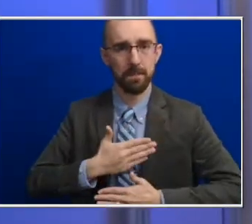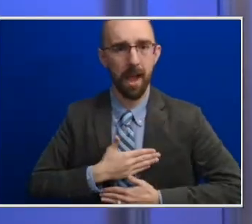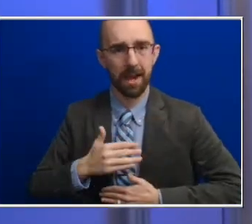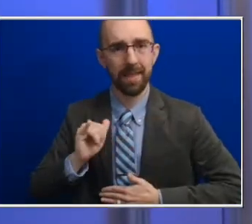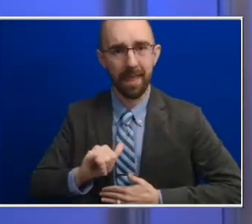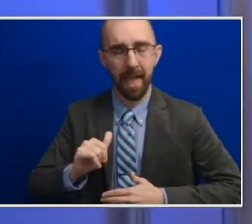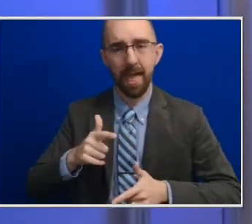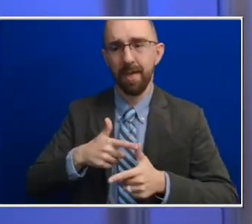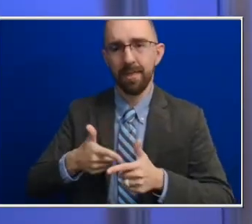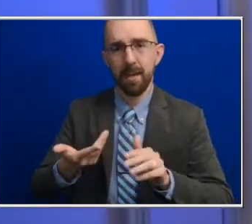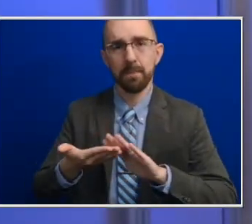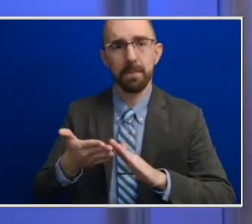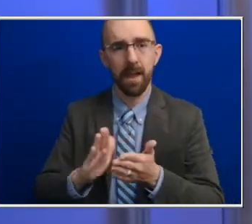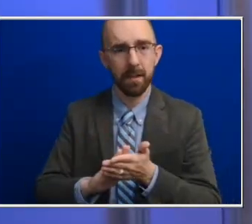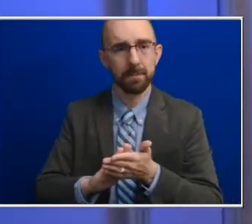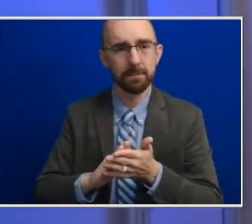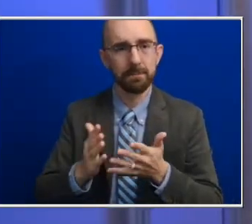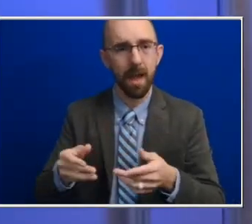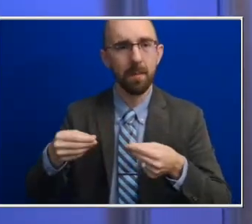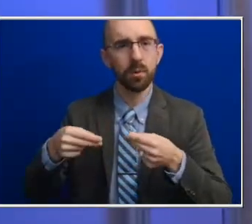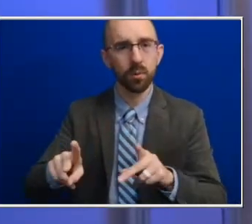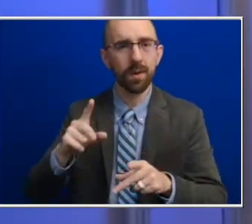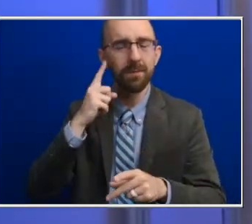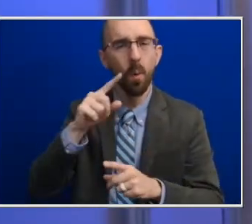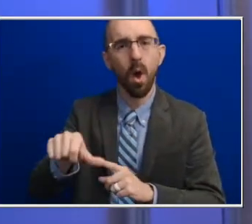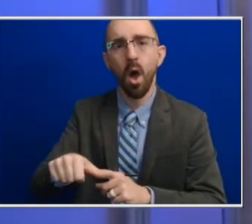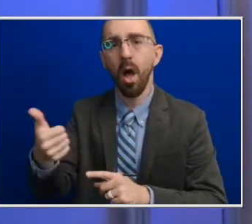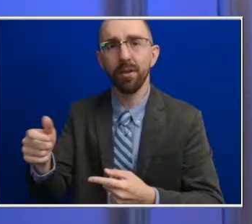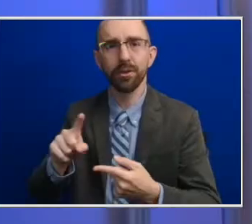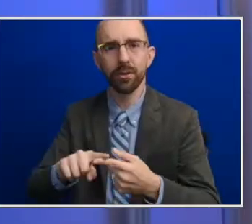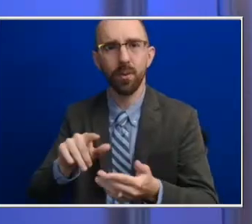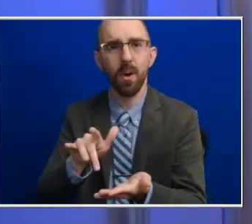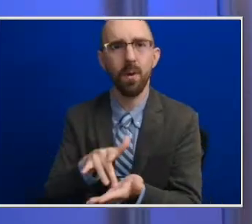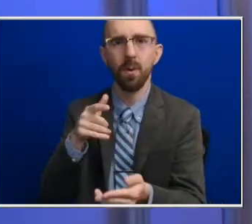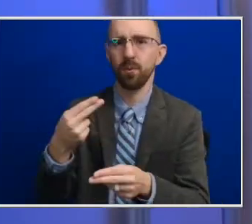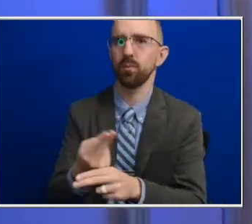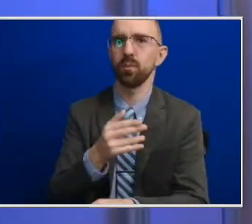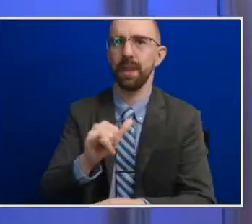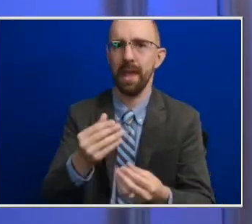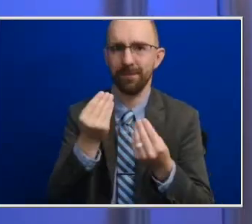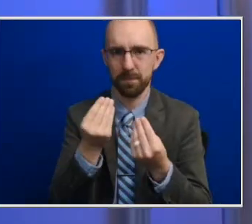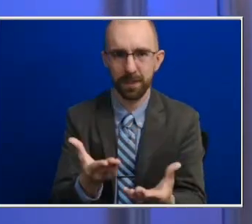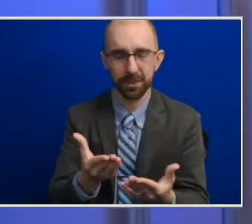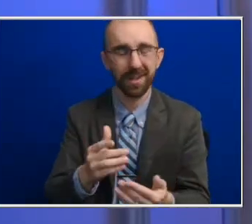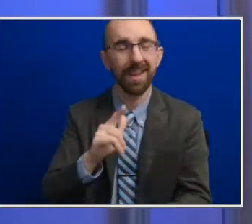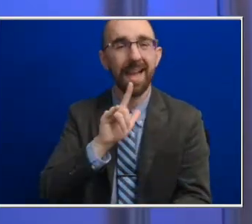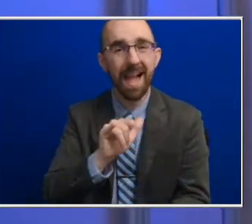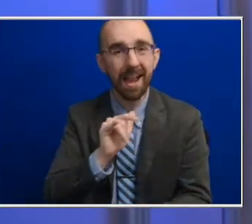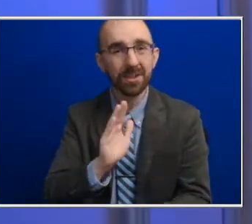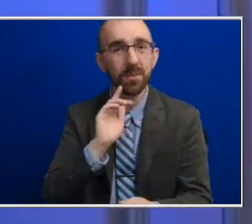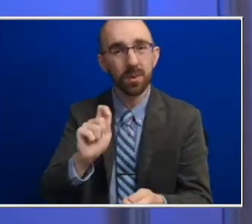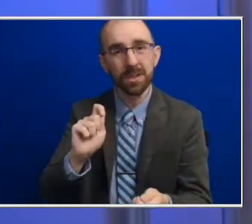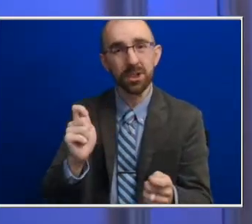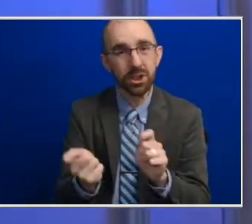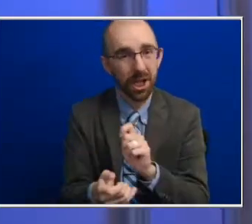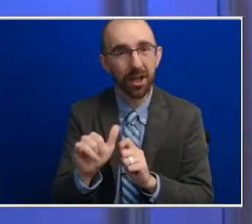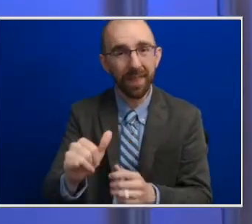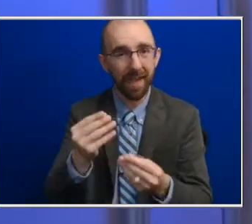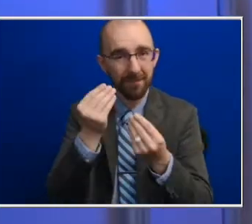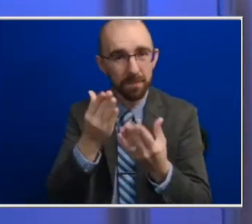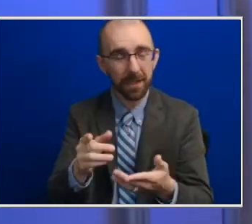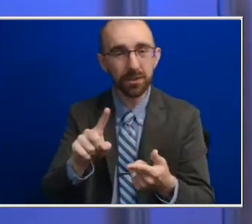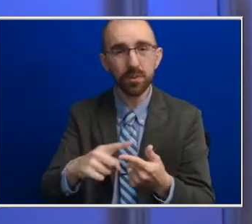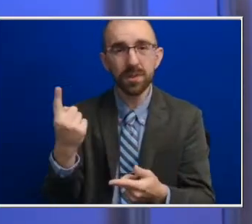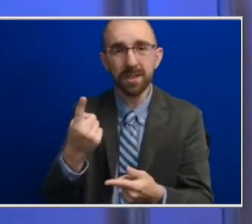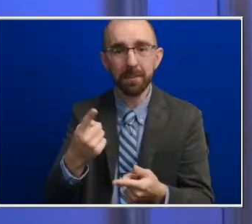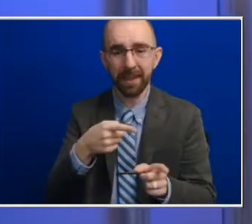becomes an opportunity for others to use that information and to actually change that information into something that it would never